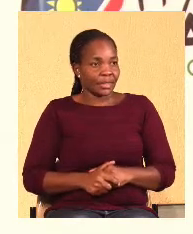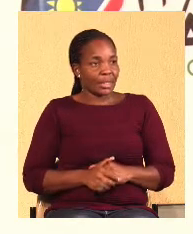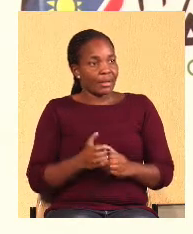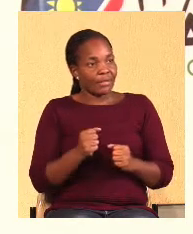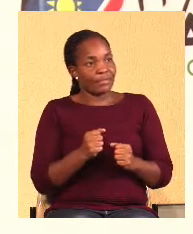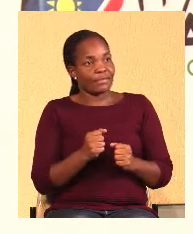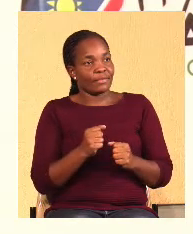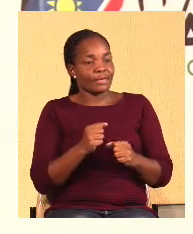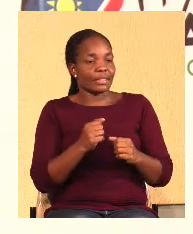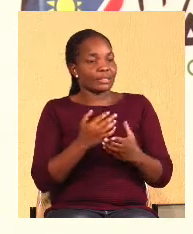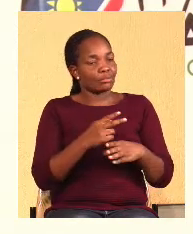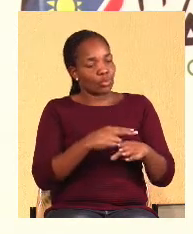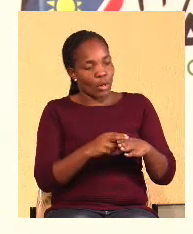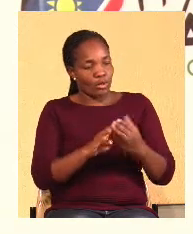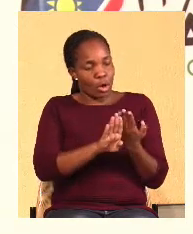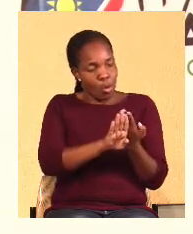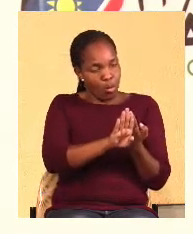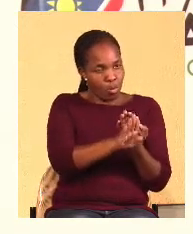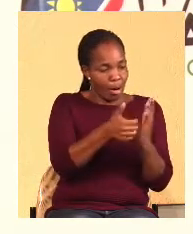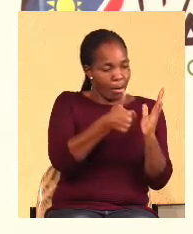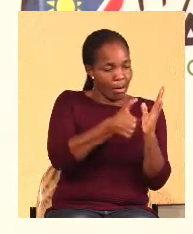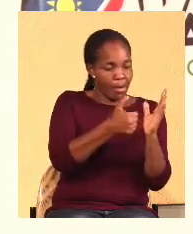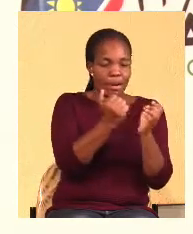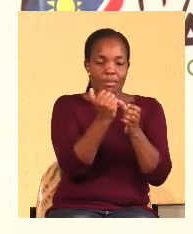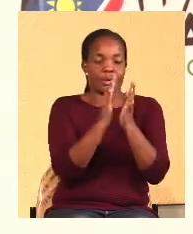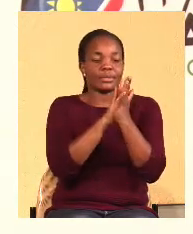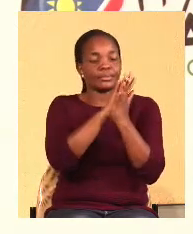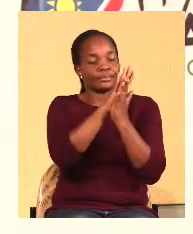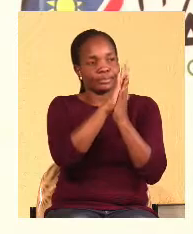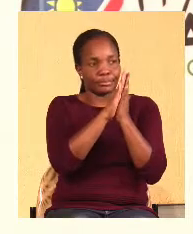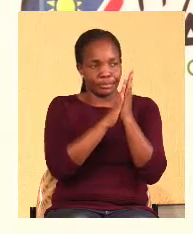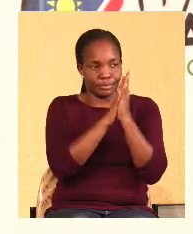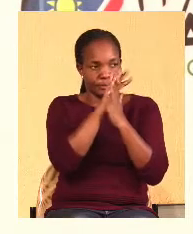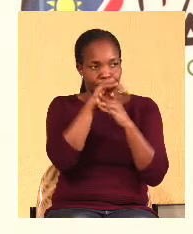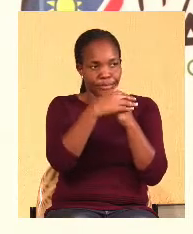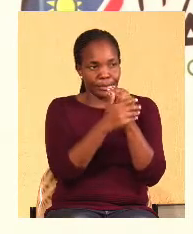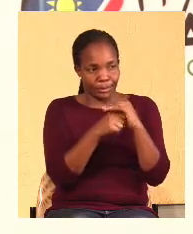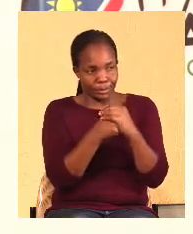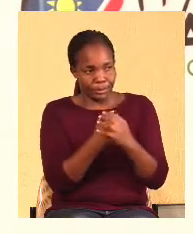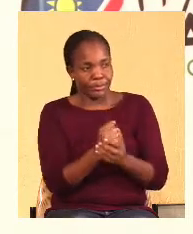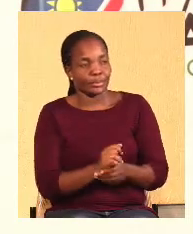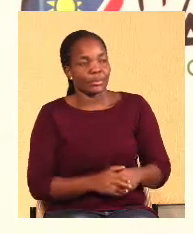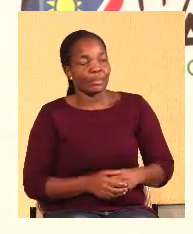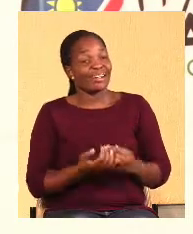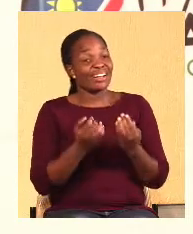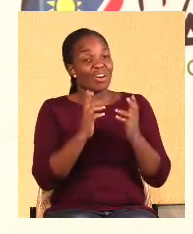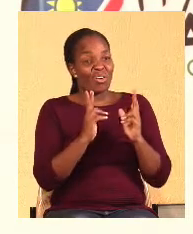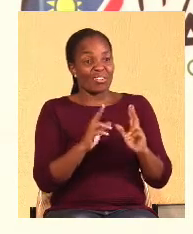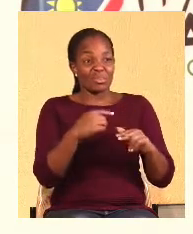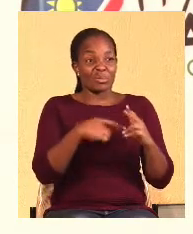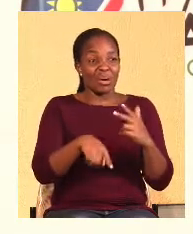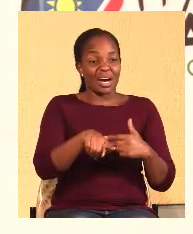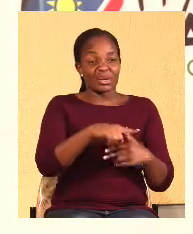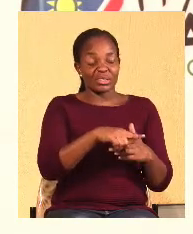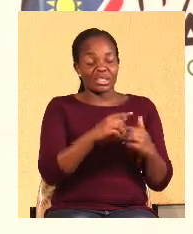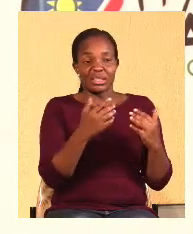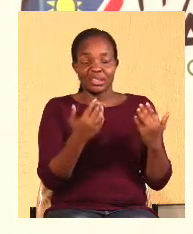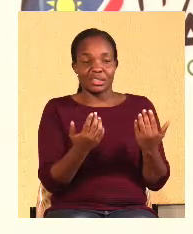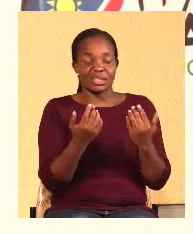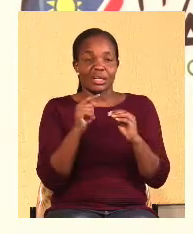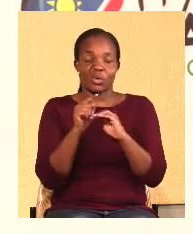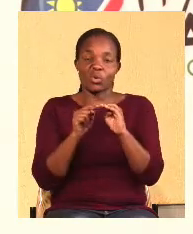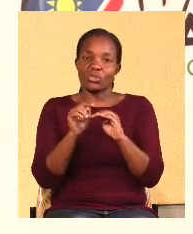of sanitations there. However, when it comes to the issues of, you know, moving people to go outside, for example, to go to the